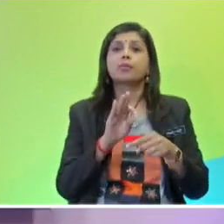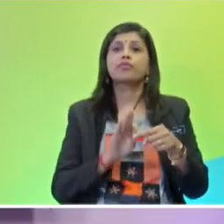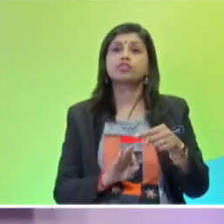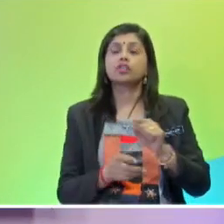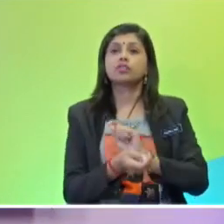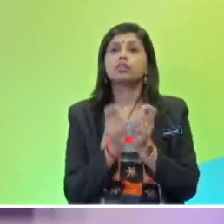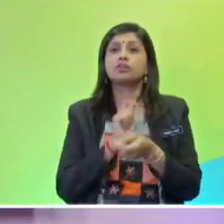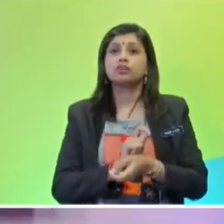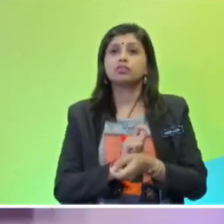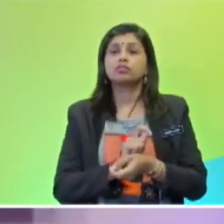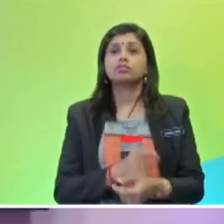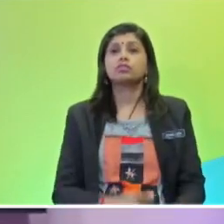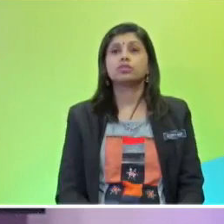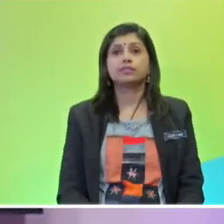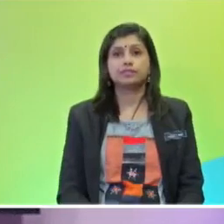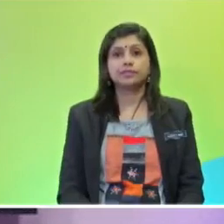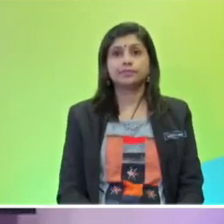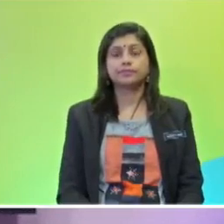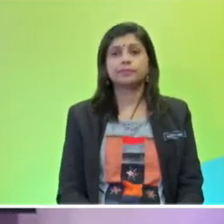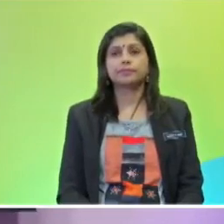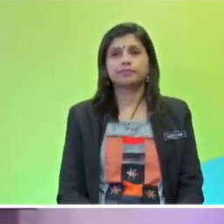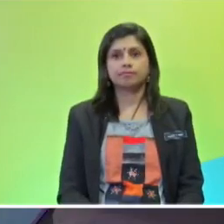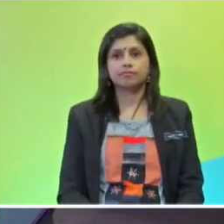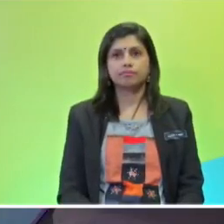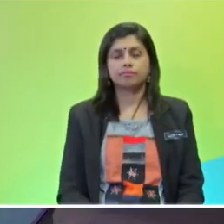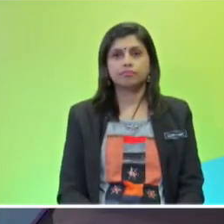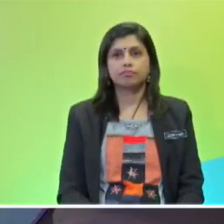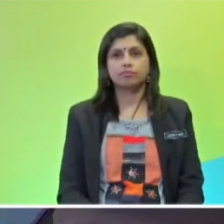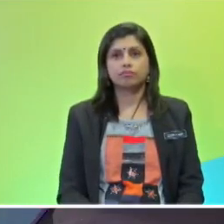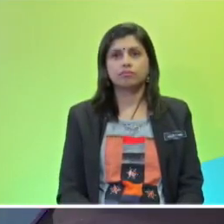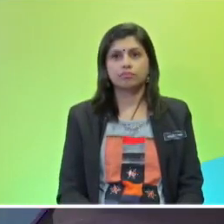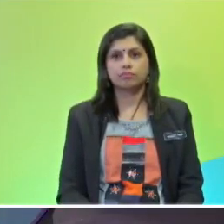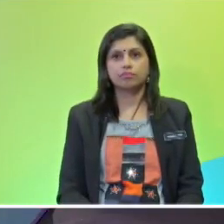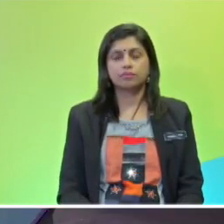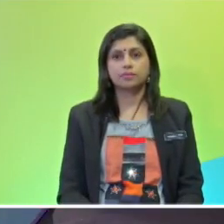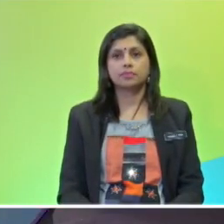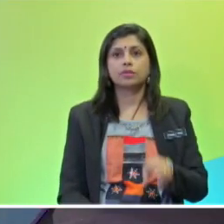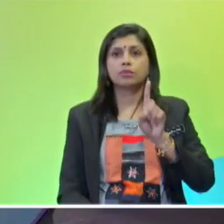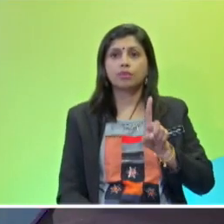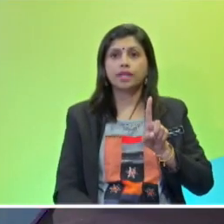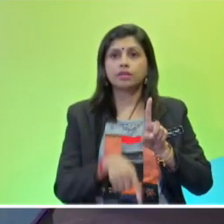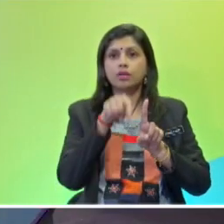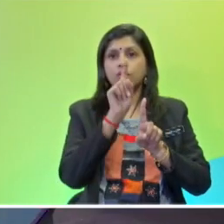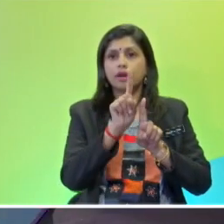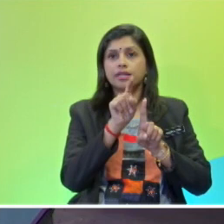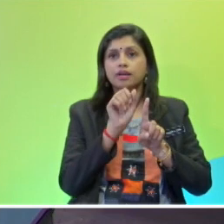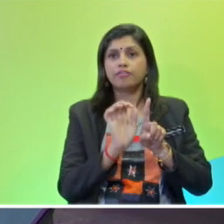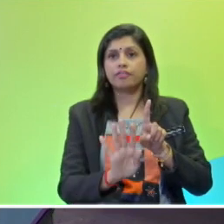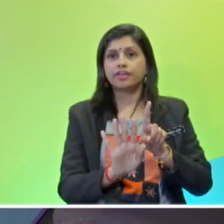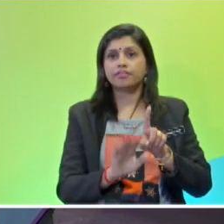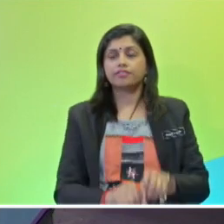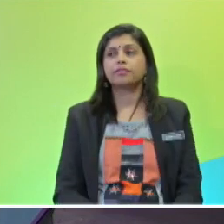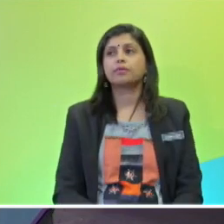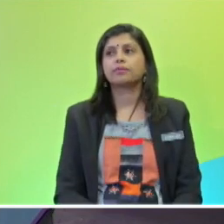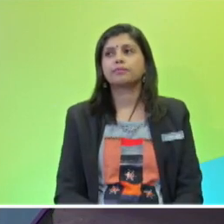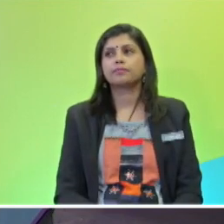many 5s there in 6? There is 1. So write it as a whole One, number. one. Minus, and then you get, what you get?